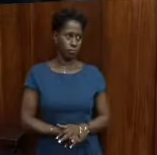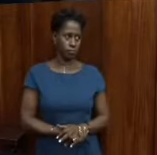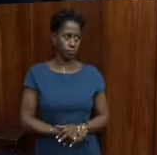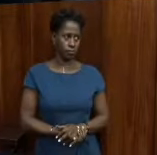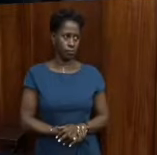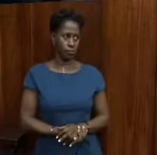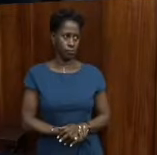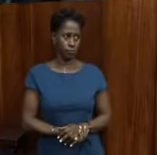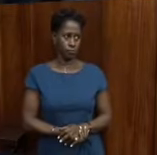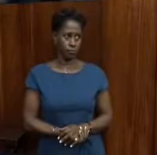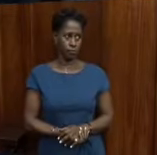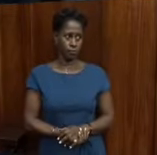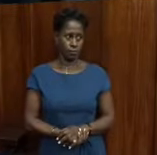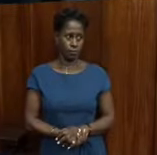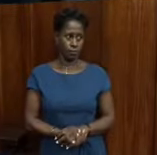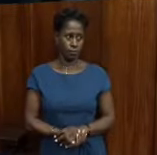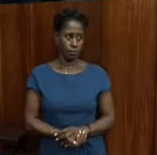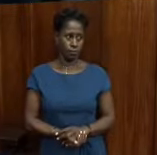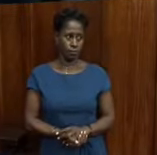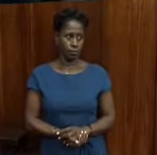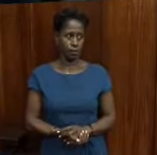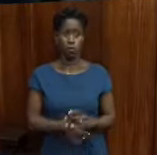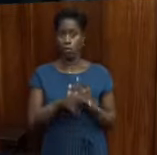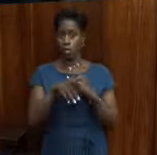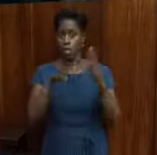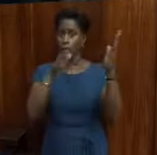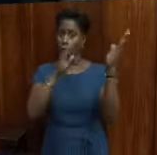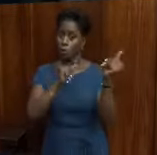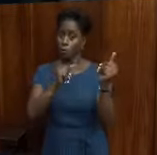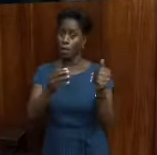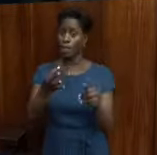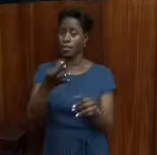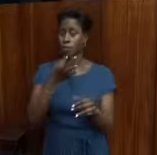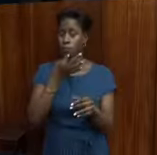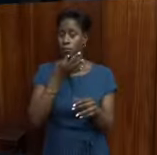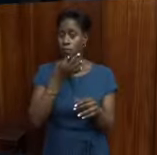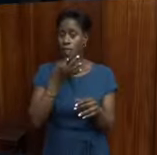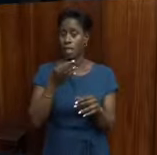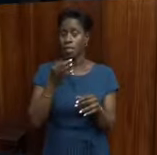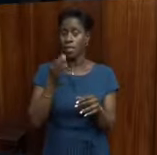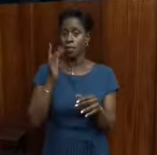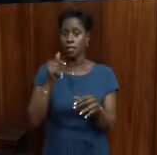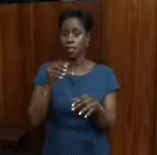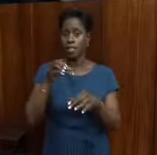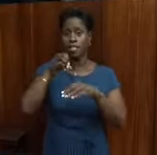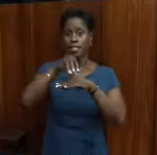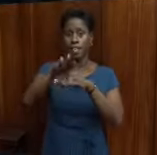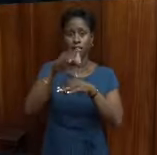we expect within a reasonable time to export cannabis like our neighboring islands.